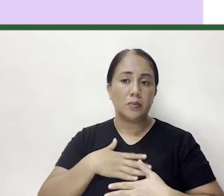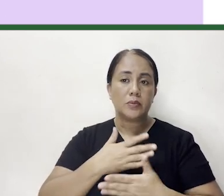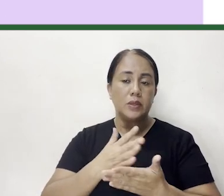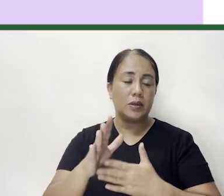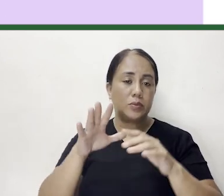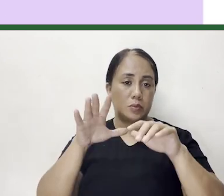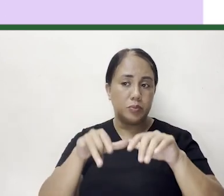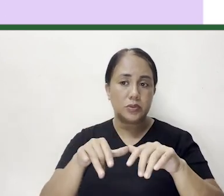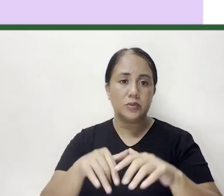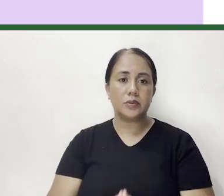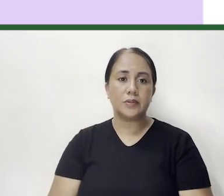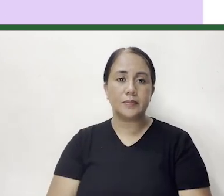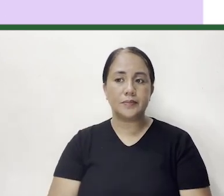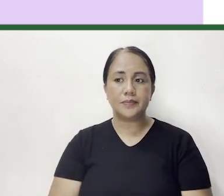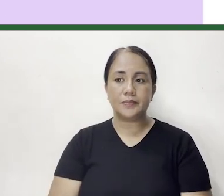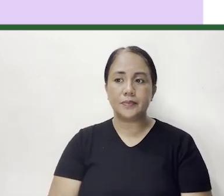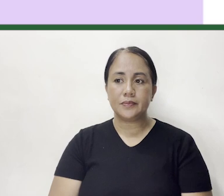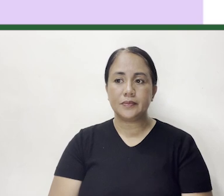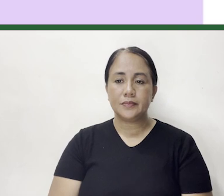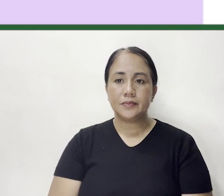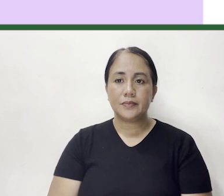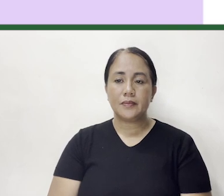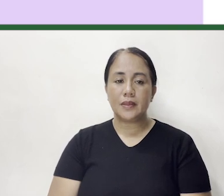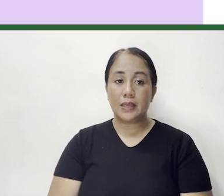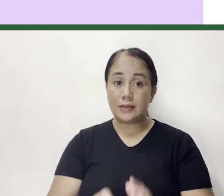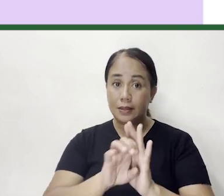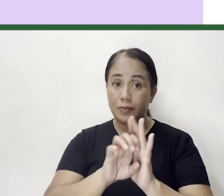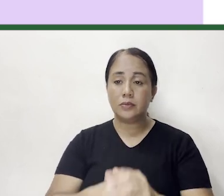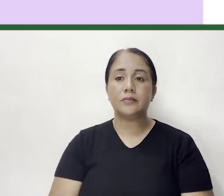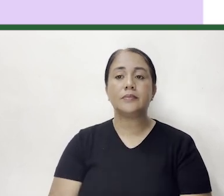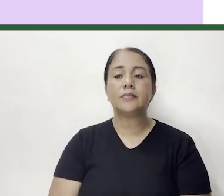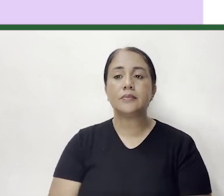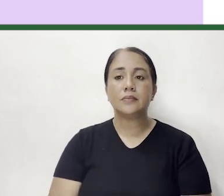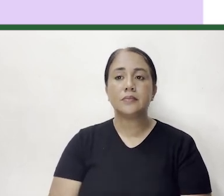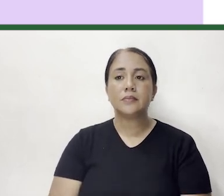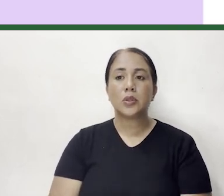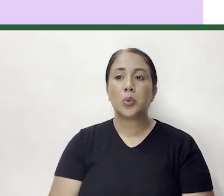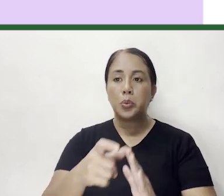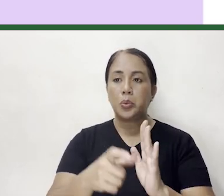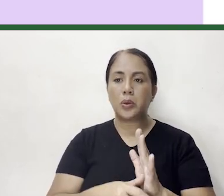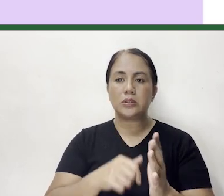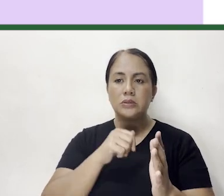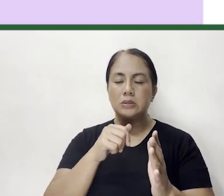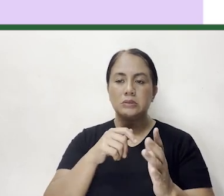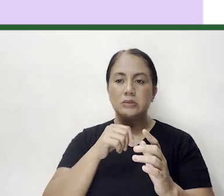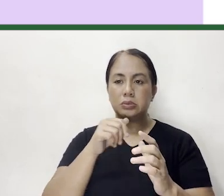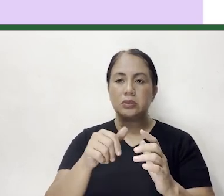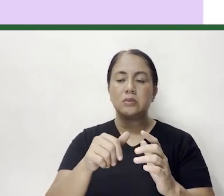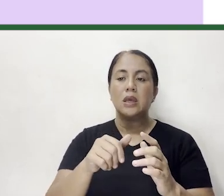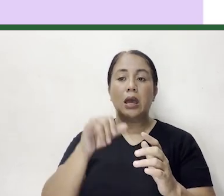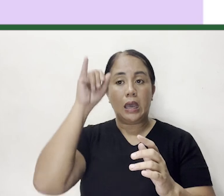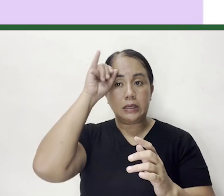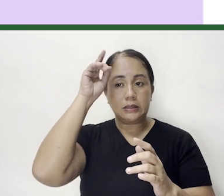and ensure the enjoyment of rights of persons with disabilities. Examples: laws that deny